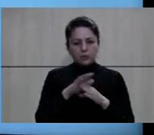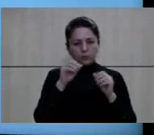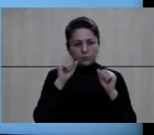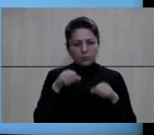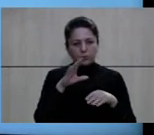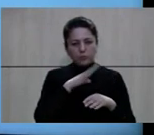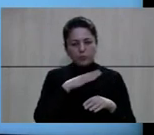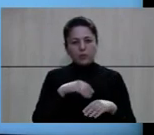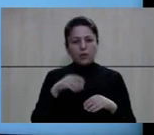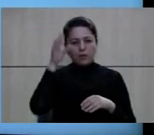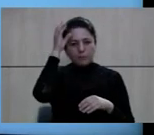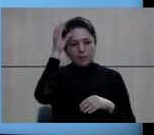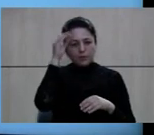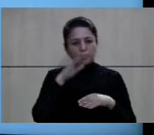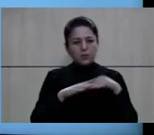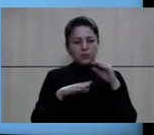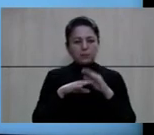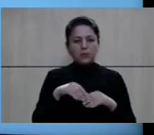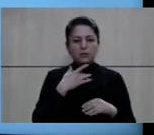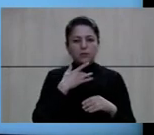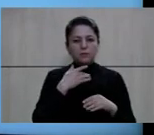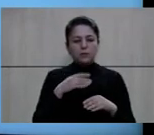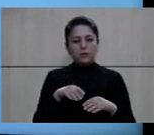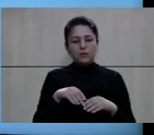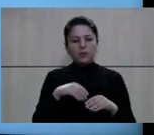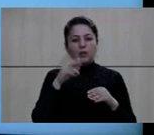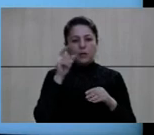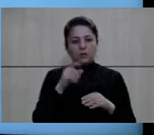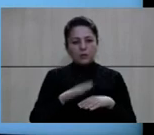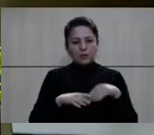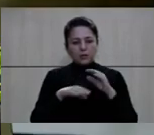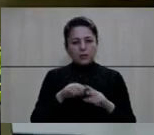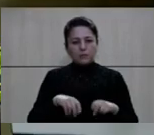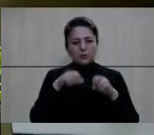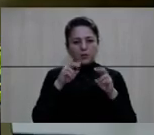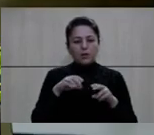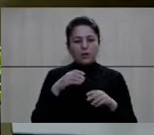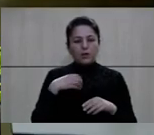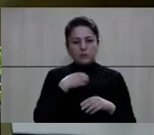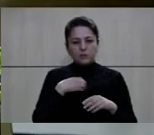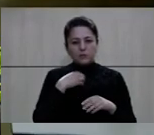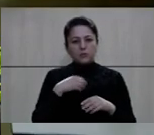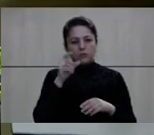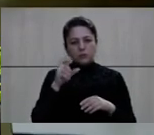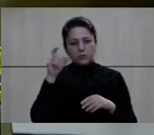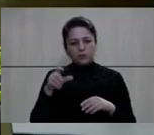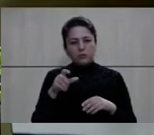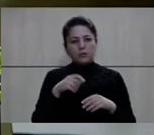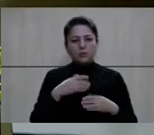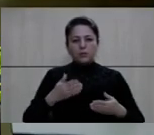bilim, mahorat, tajribani talab etadi. Kasb odatda shaxsning asosiy tirikchilik manbai hisoblanadi.